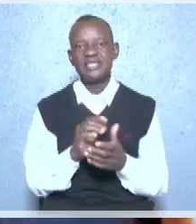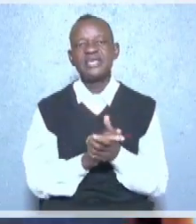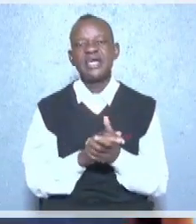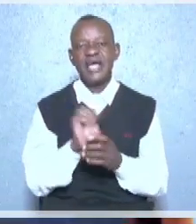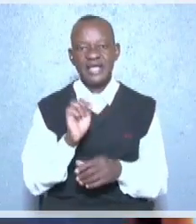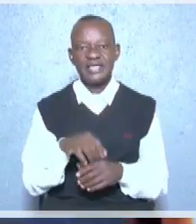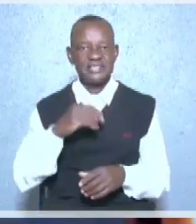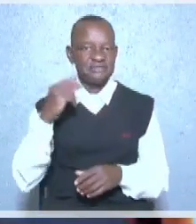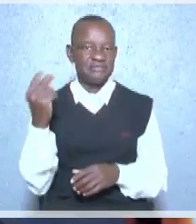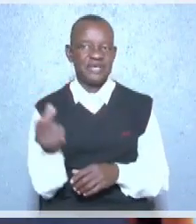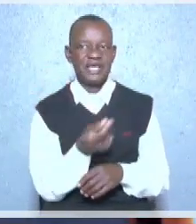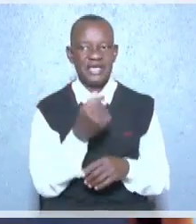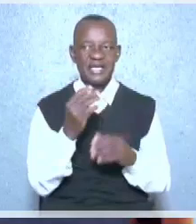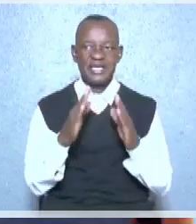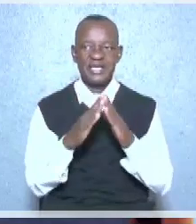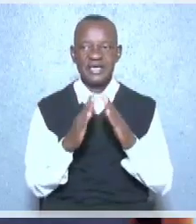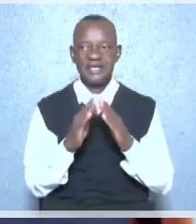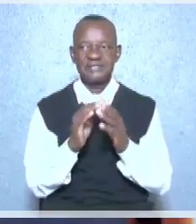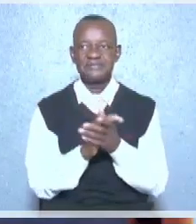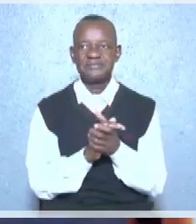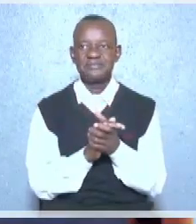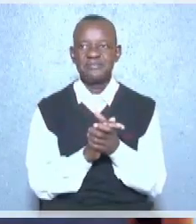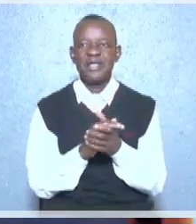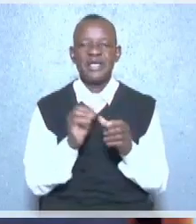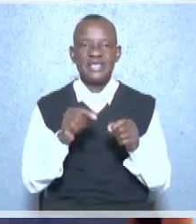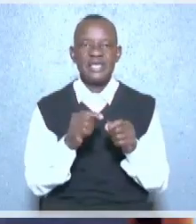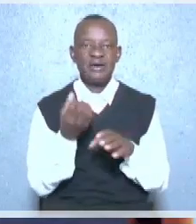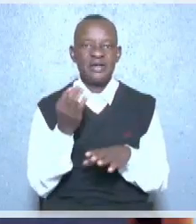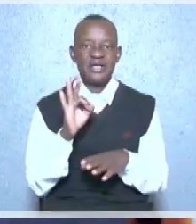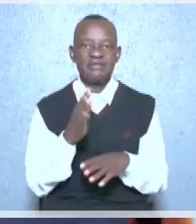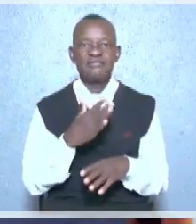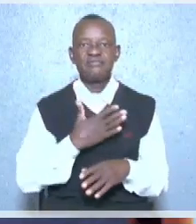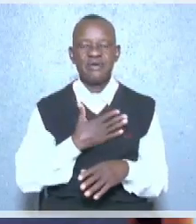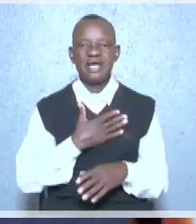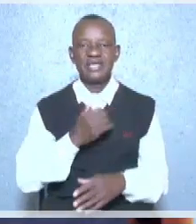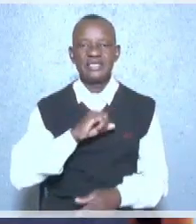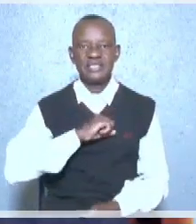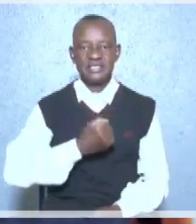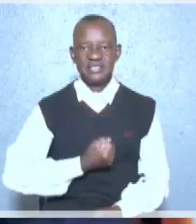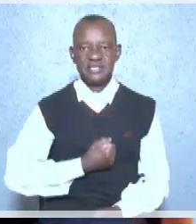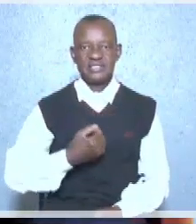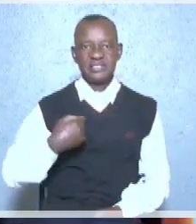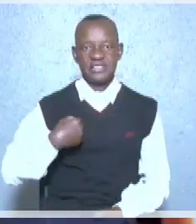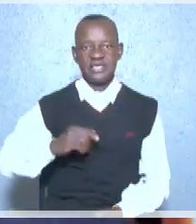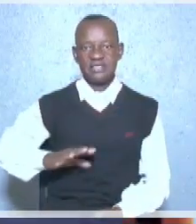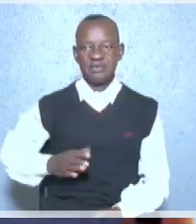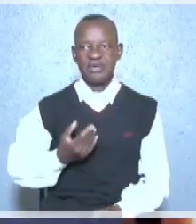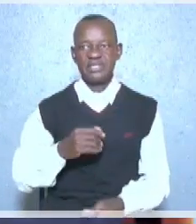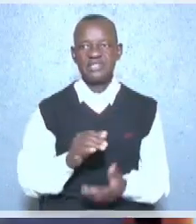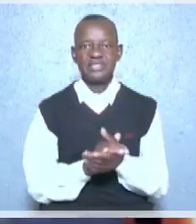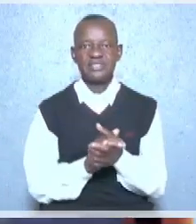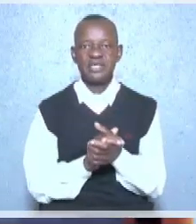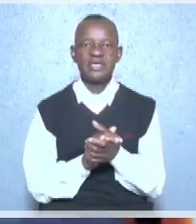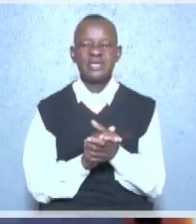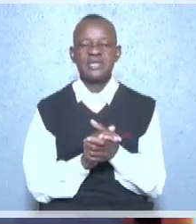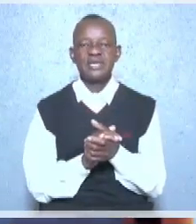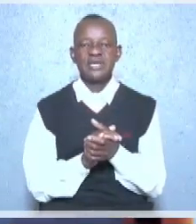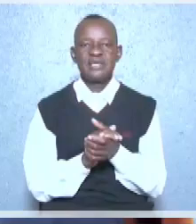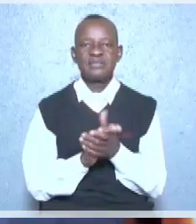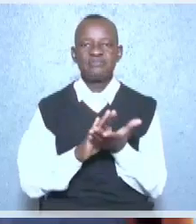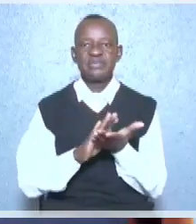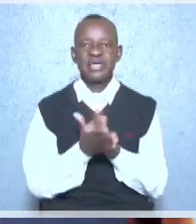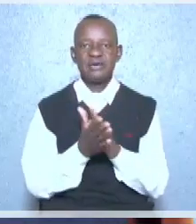With us now, if my son wants to be a filmmaker, I will understand. Or he wants to be an architect or